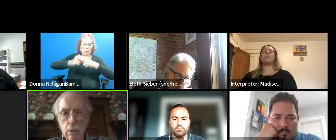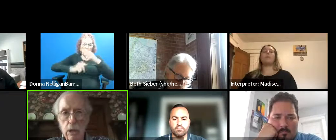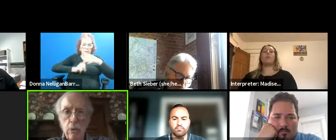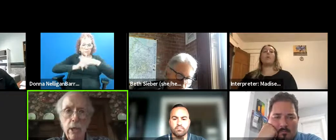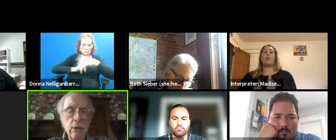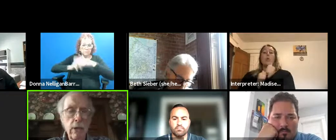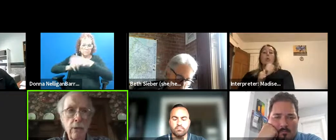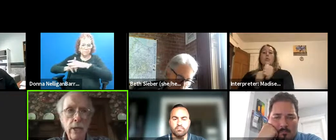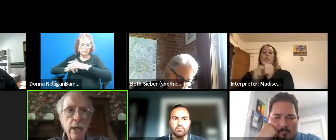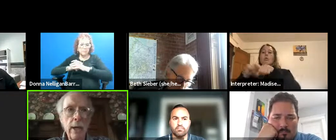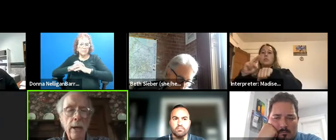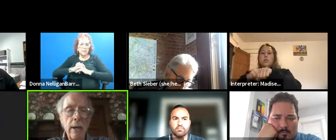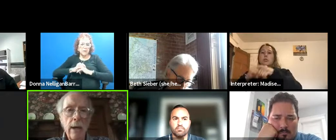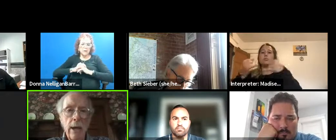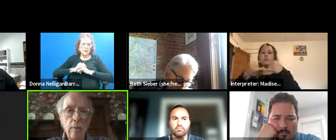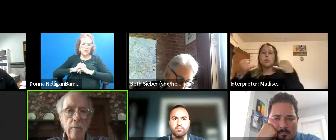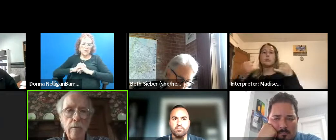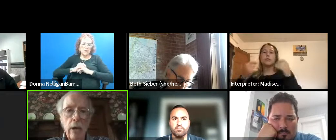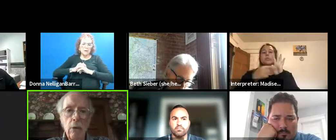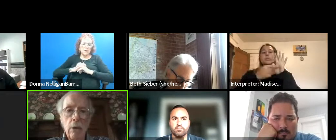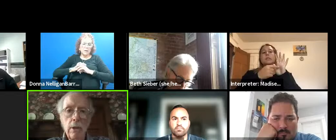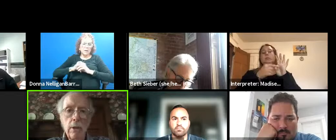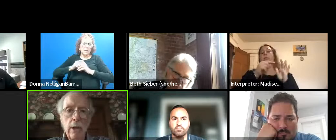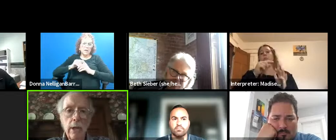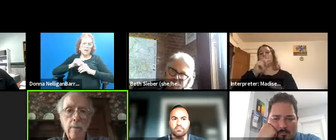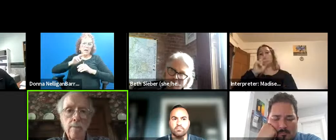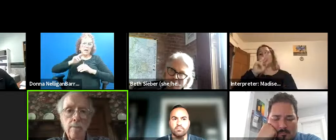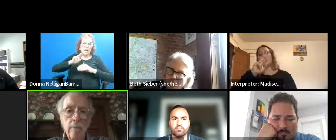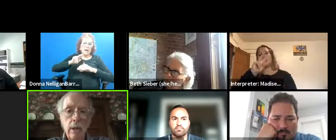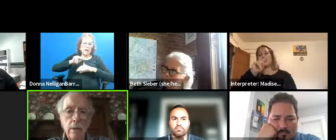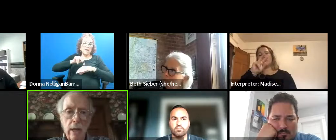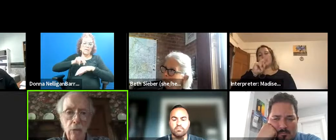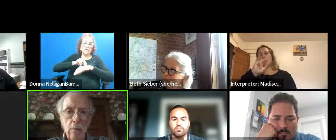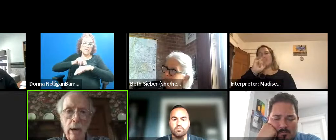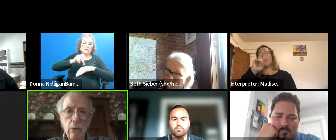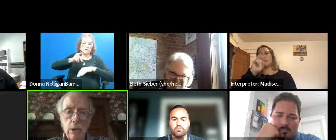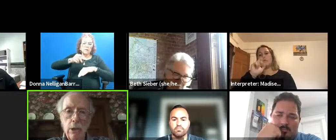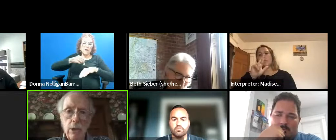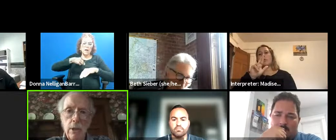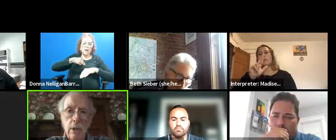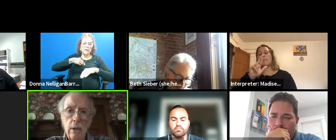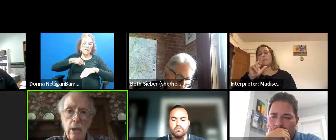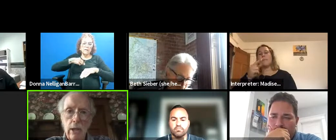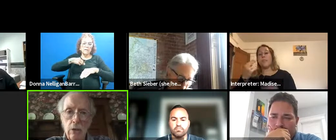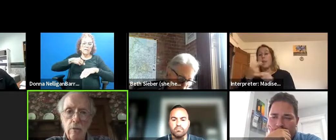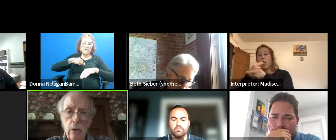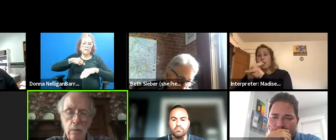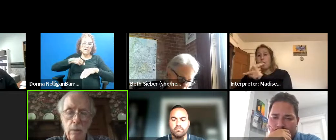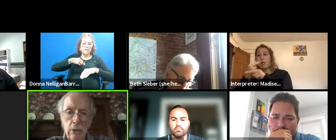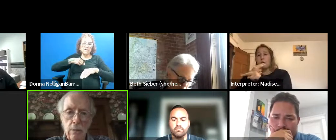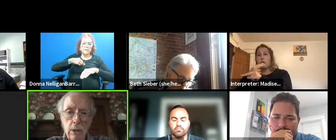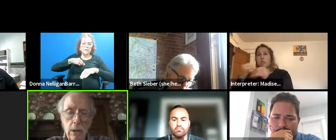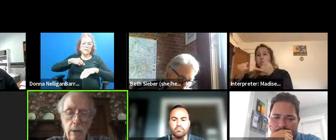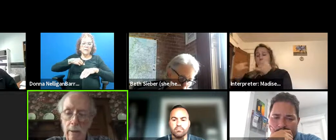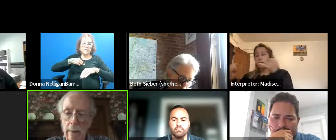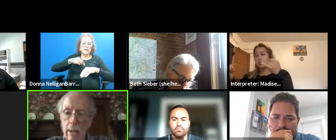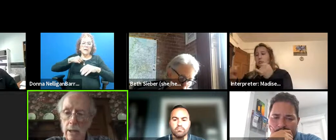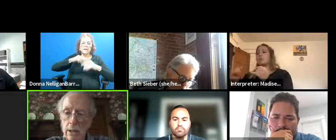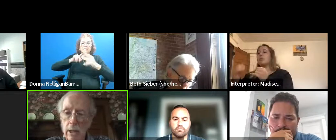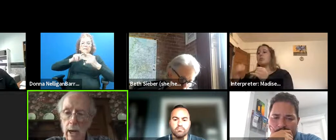major expressways, things like that. And we follow the neighborhood boundaries insofar as